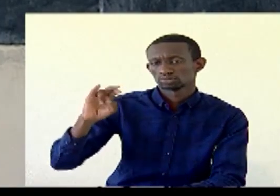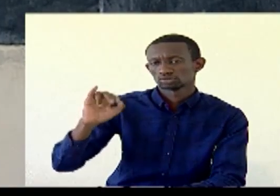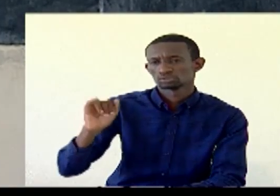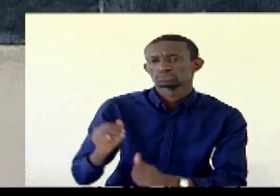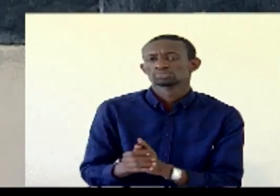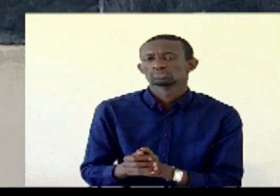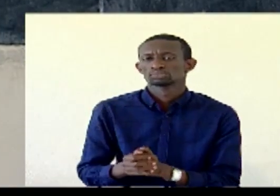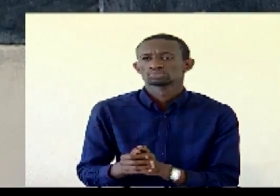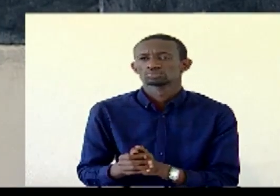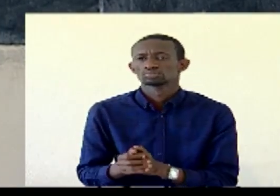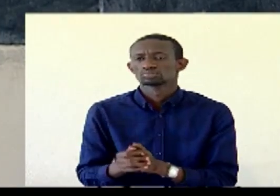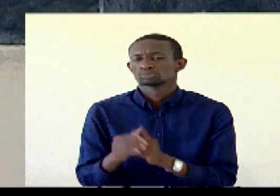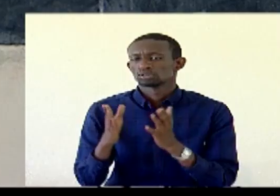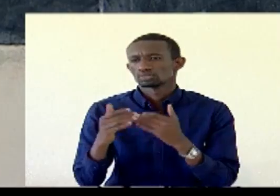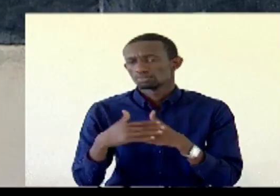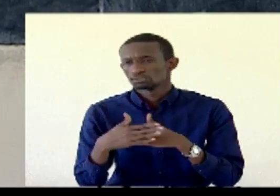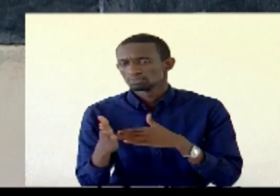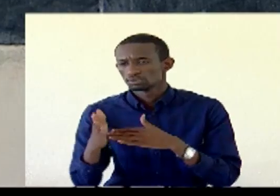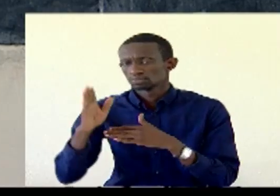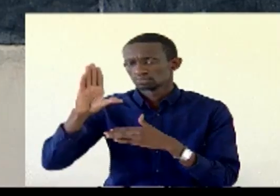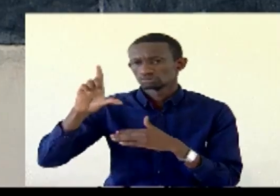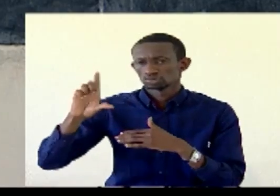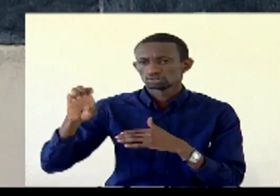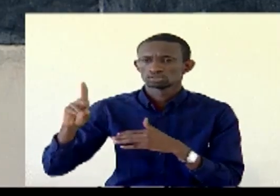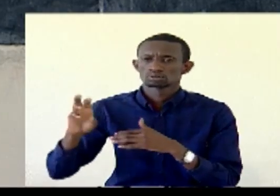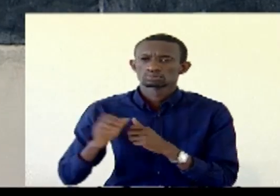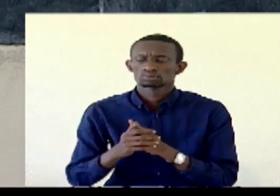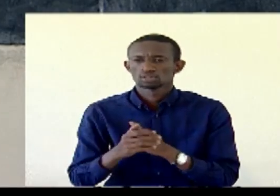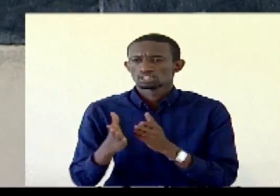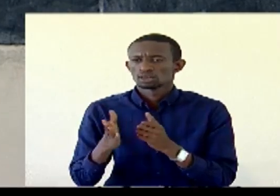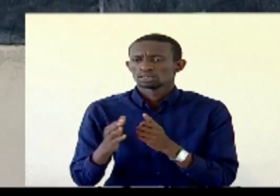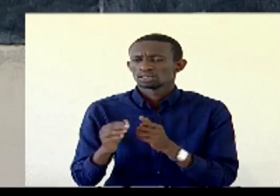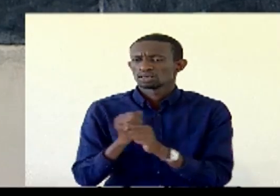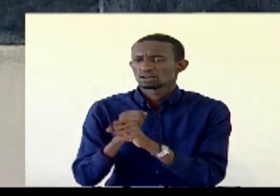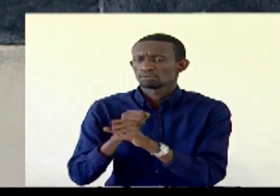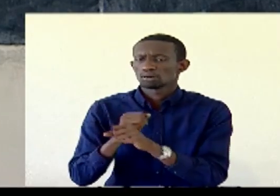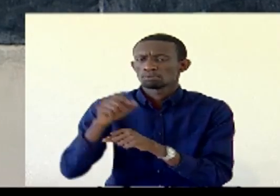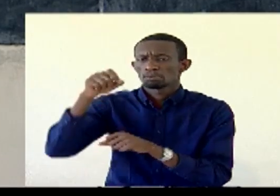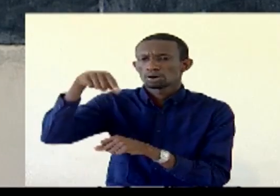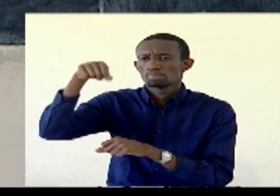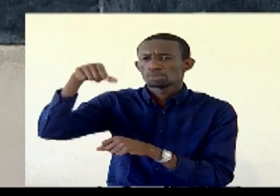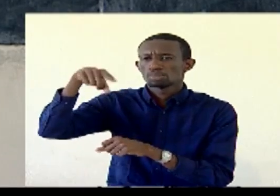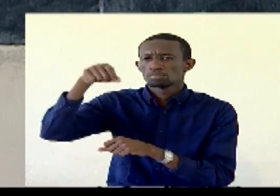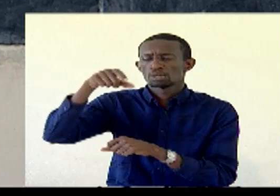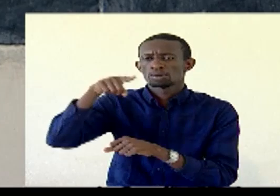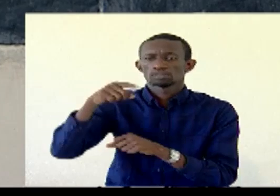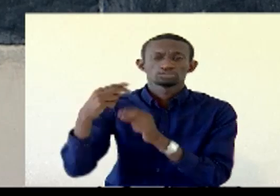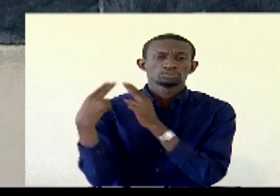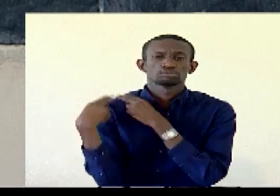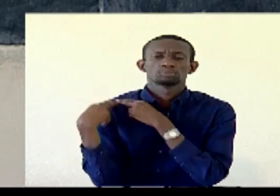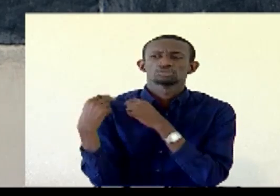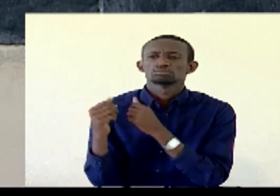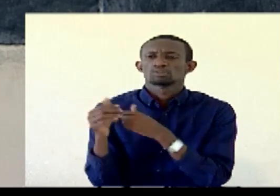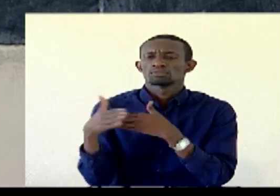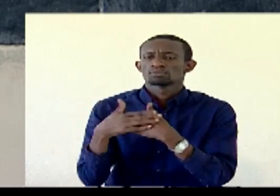band and around the opening of the bladder, so the urine will not be linking. But it can also happen due to aging, when these